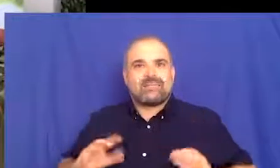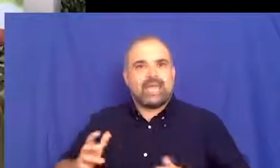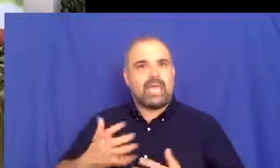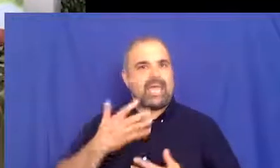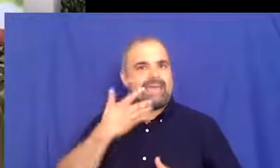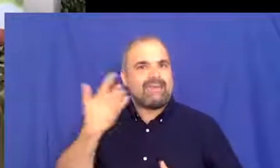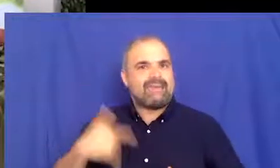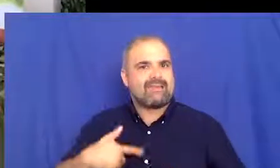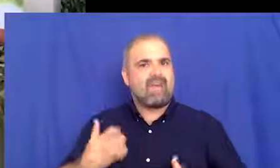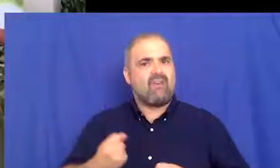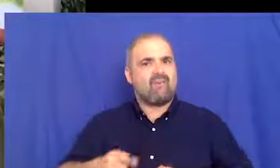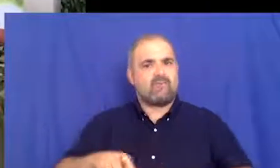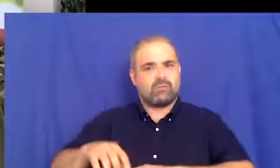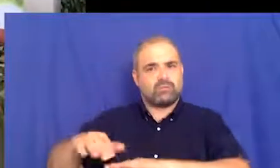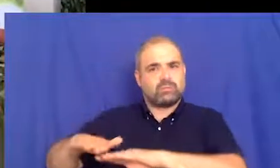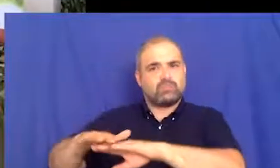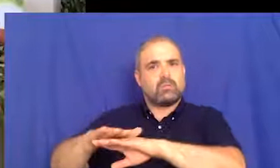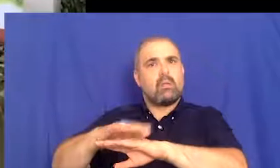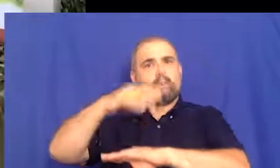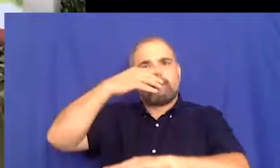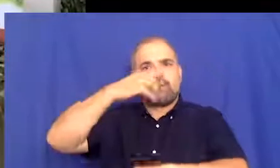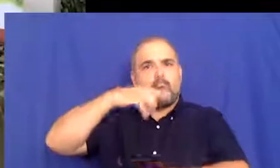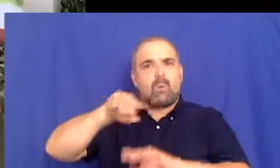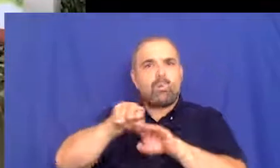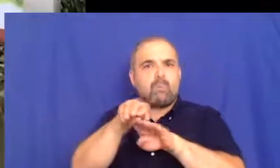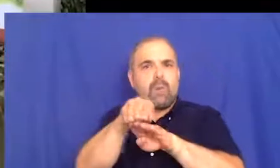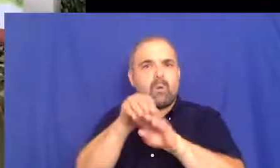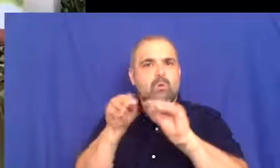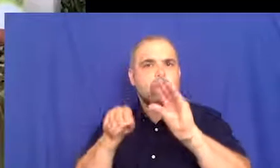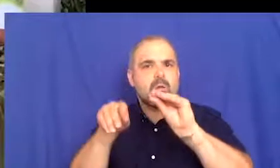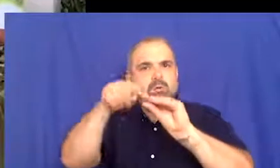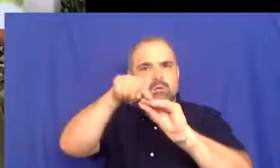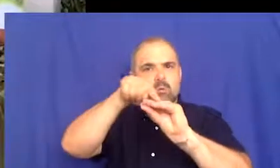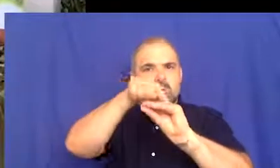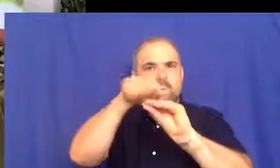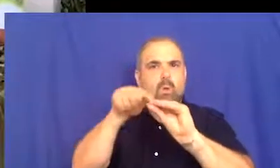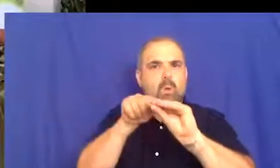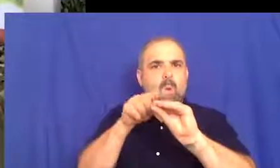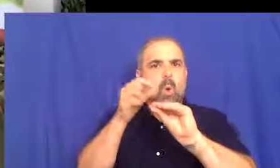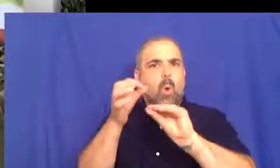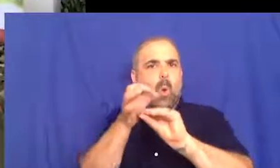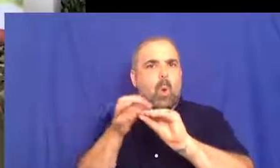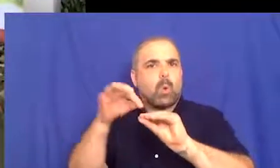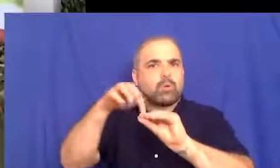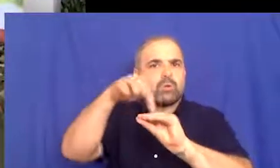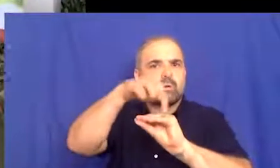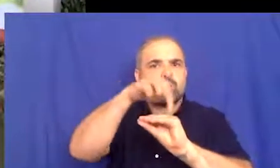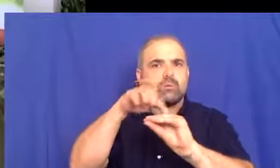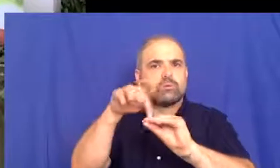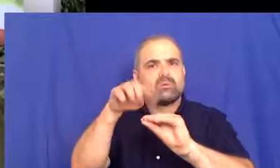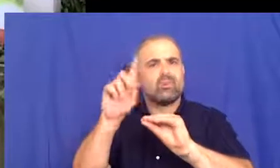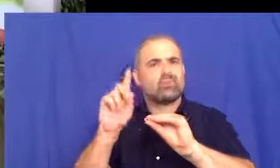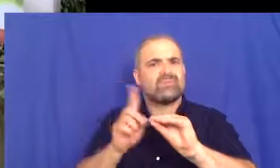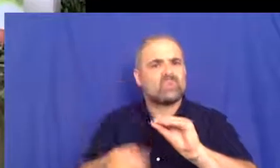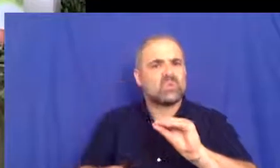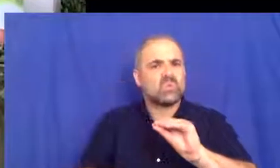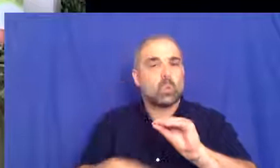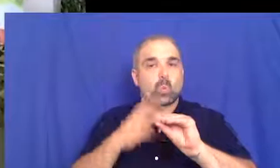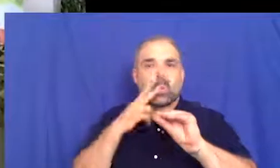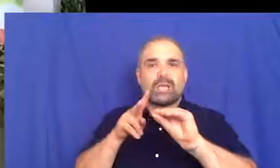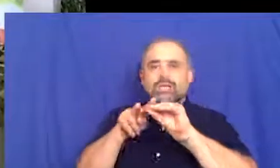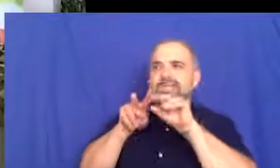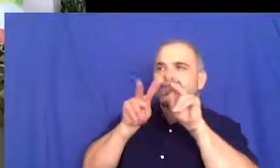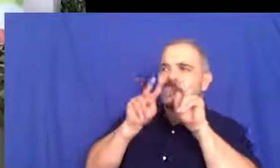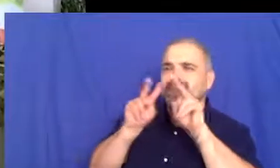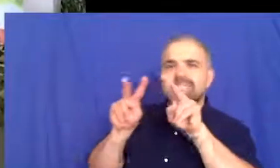nostrils. So he's got holes that go along the top of his mouth, little pits, about 3 or 4 on either side, and by having those, he